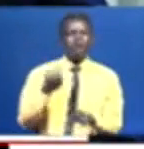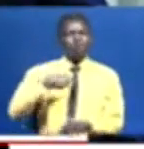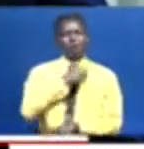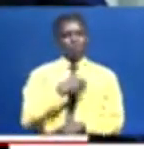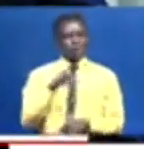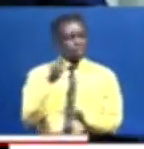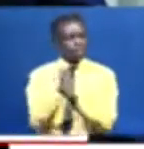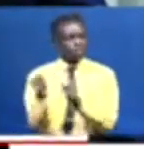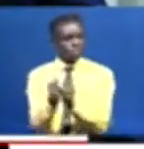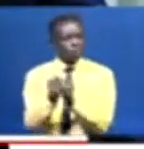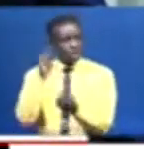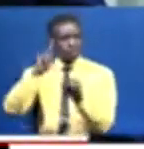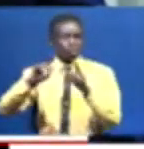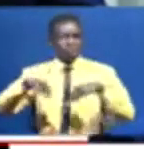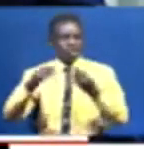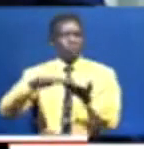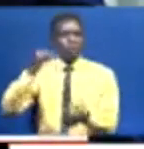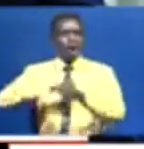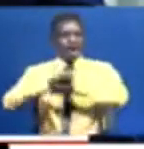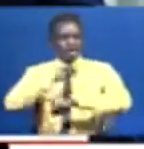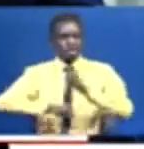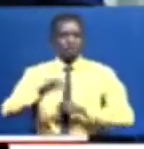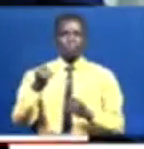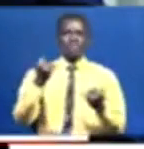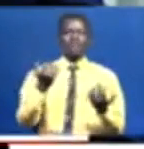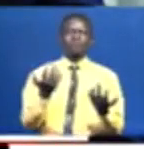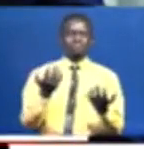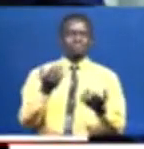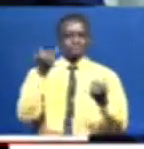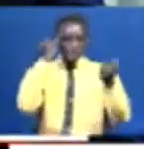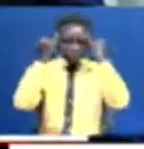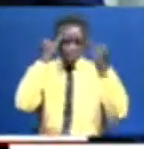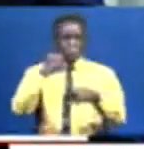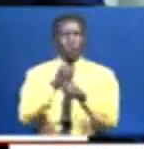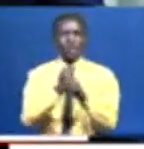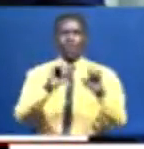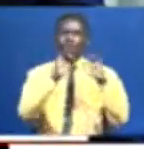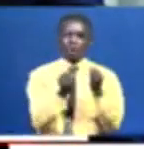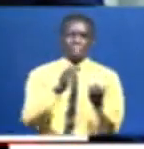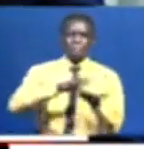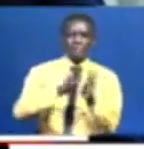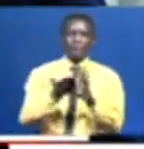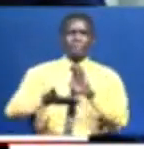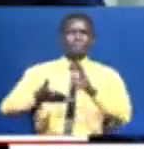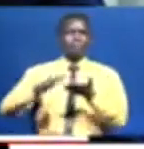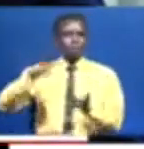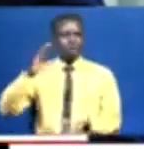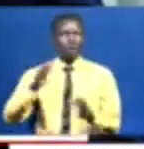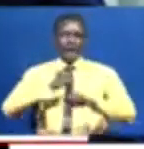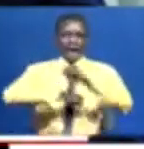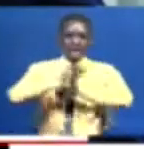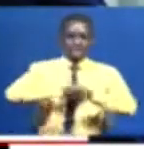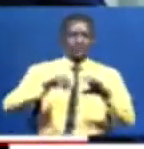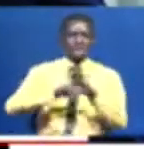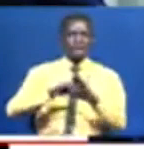provide more actionable insights that can help organizations be more proactive in terms of prevention of threats. And even